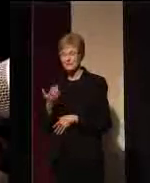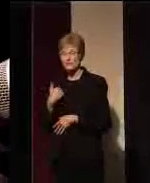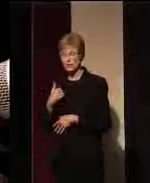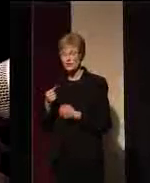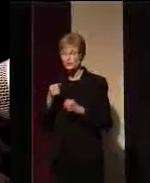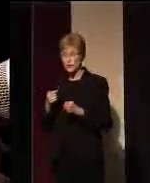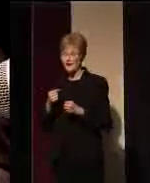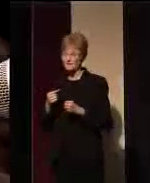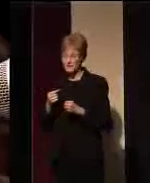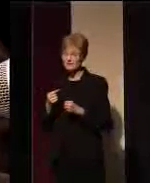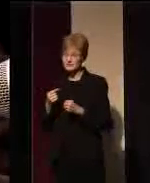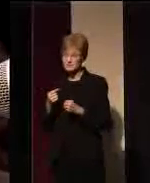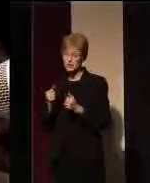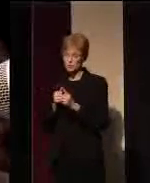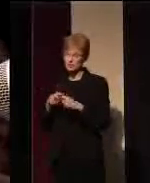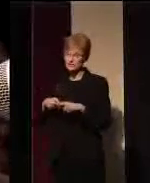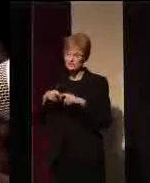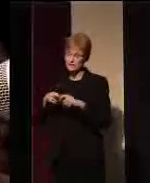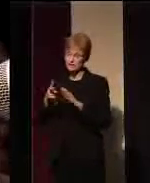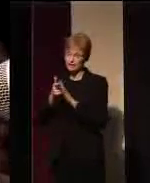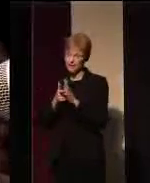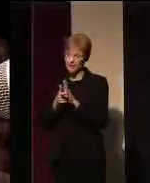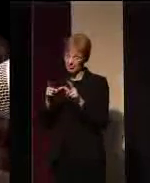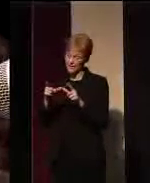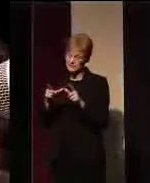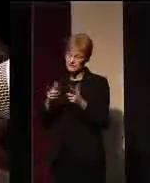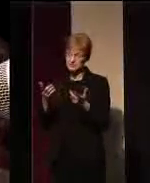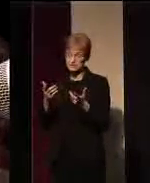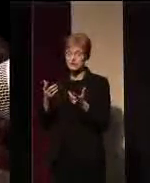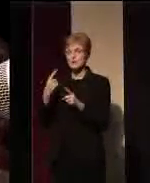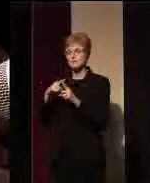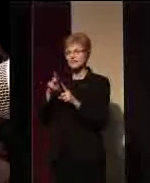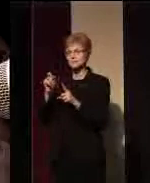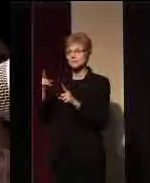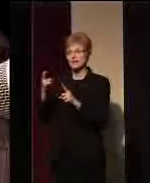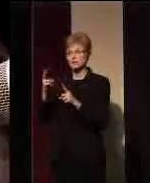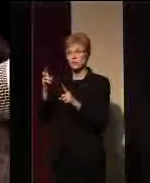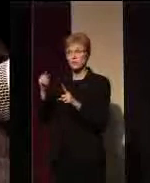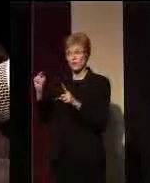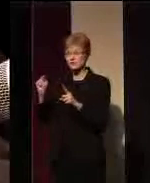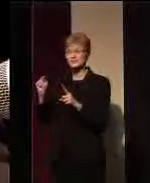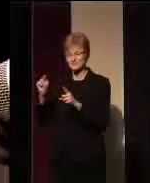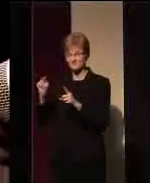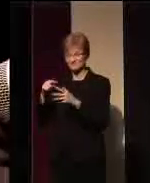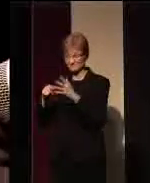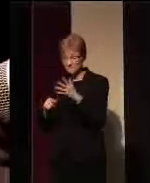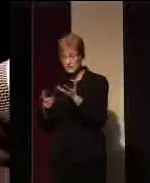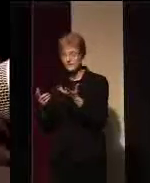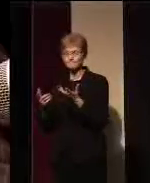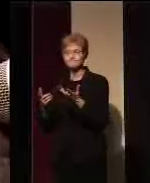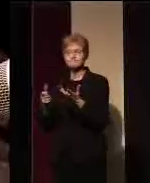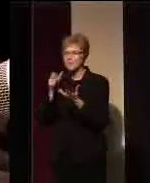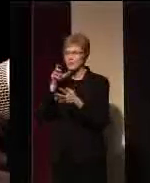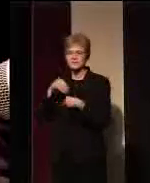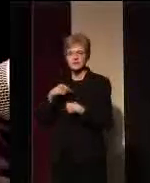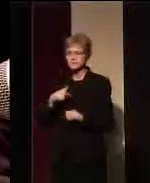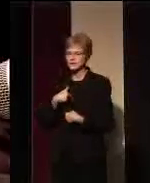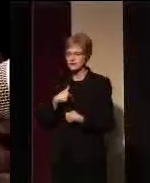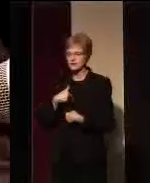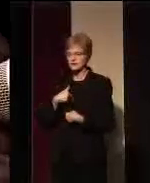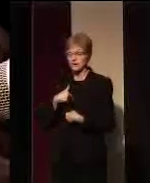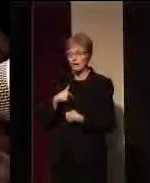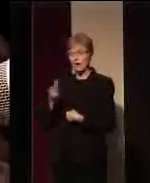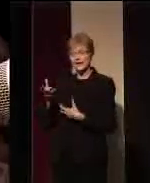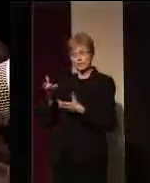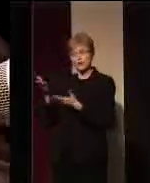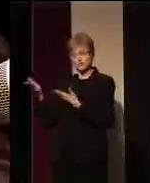I've had some bench warrants. They probably wouldn't take me. And here's a guy who didn't say, because I didn't want to be a police officer, I don't want to serve my community.